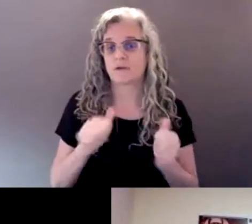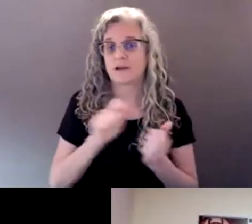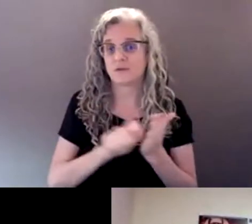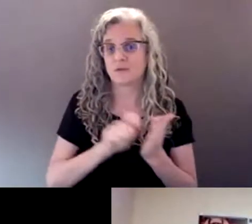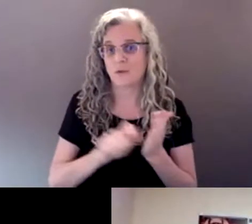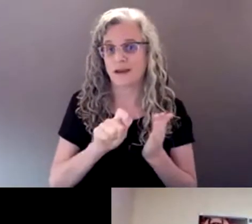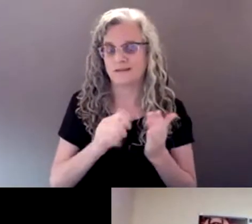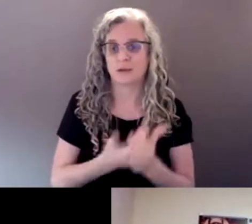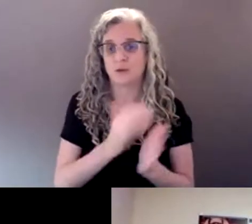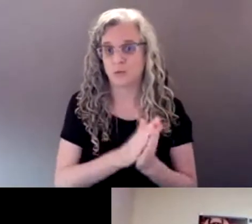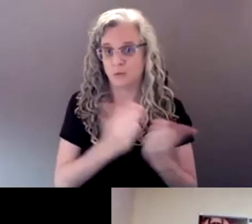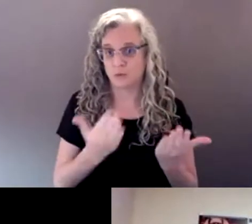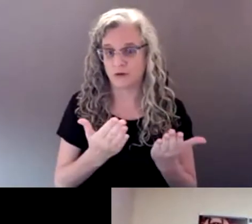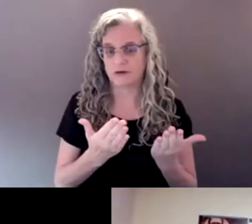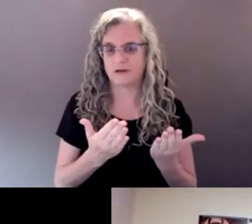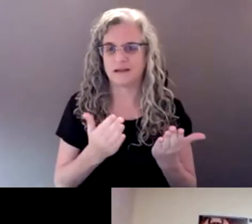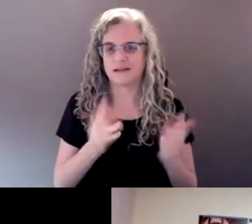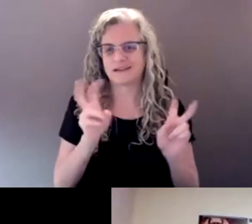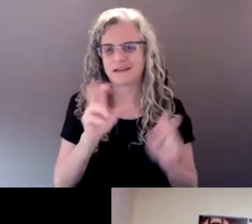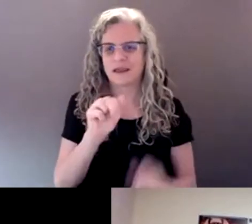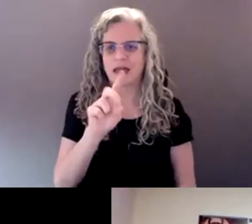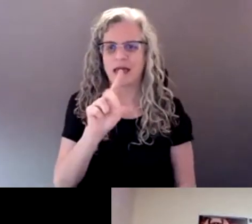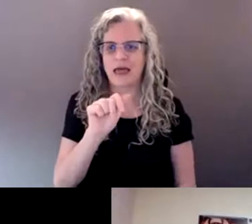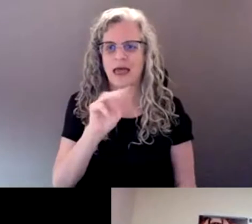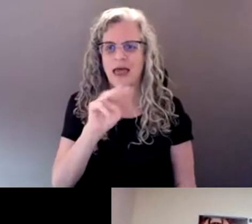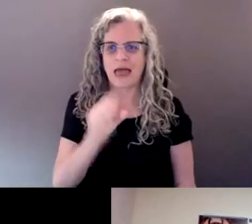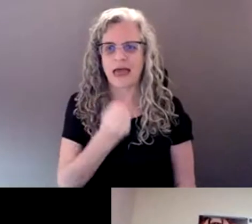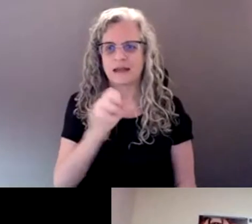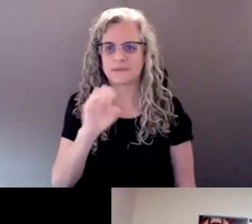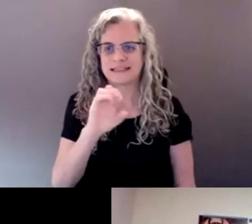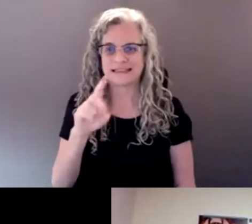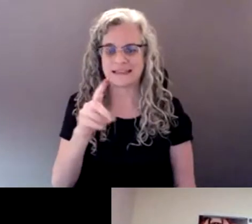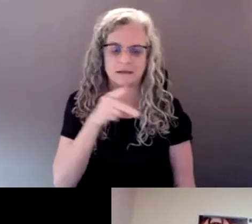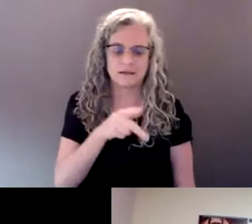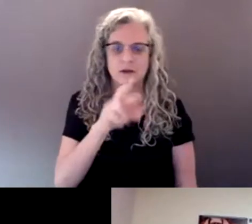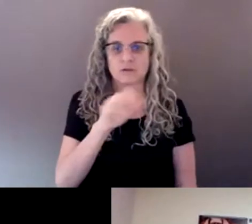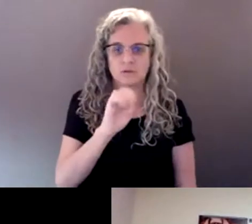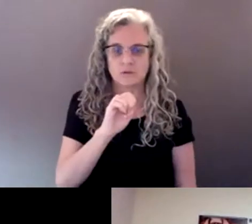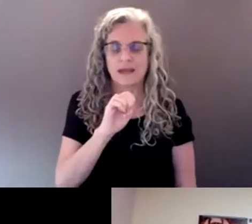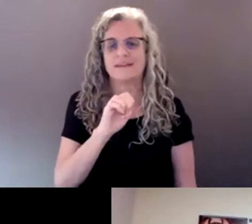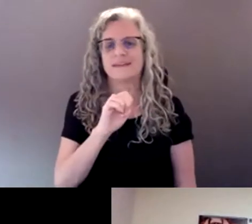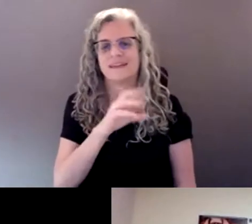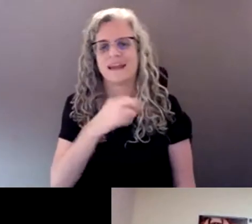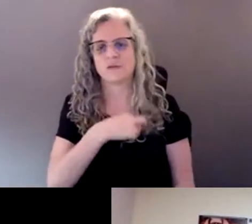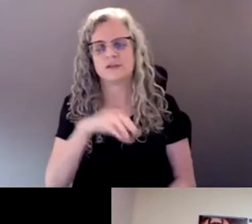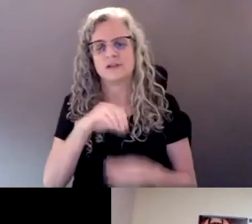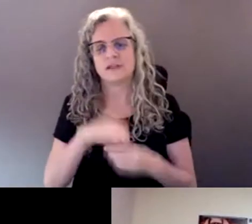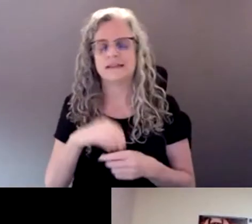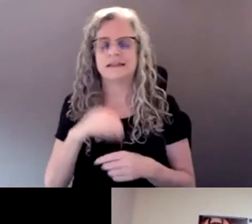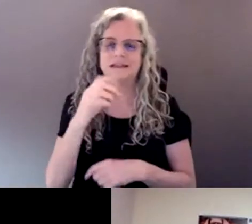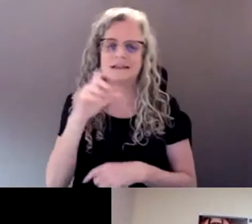working on now is called something like Adam's Seed, Race and Religion in Judaism, Christianity, and Islam. And it's very much